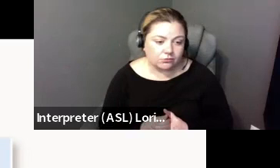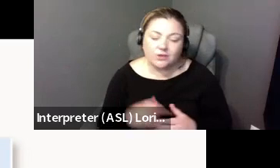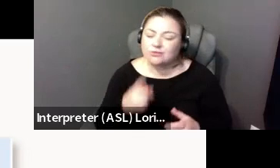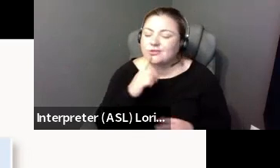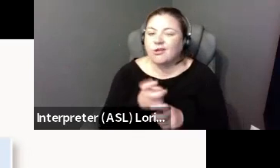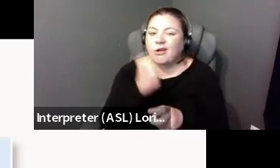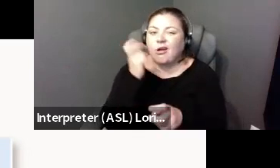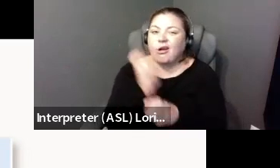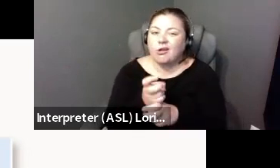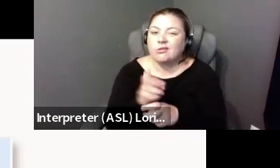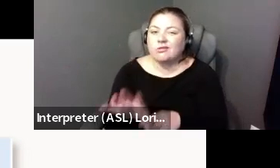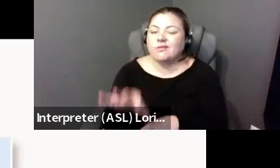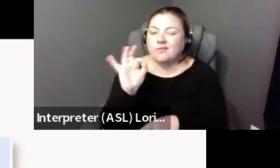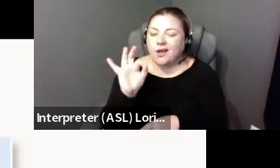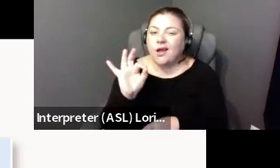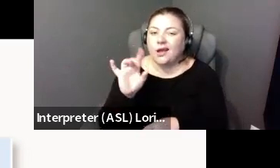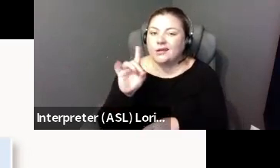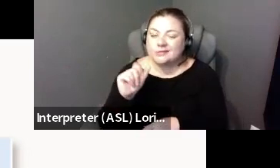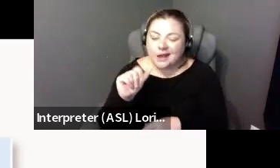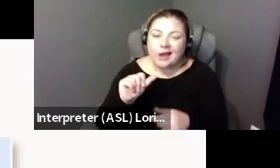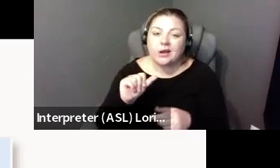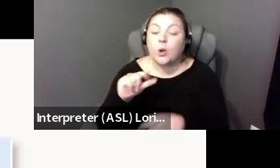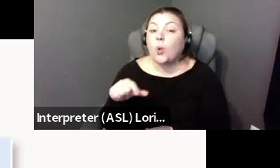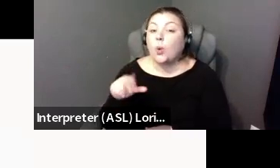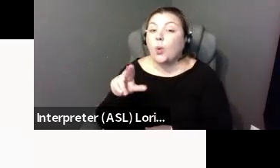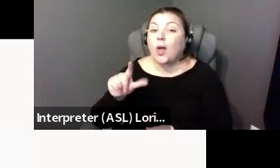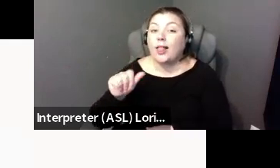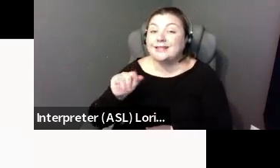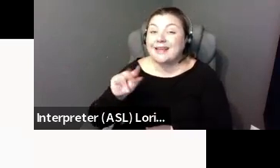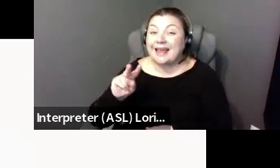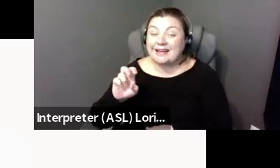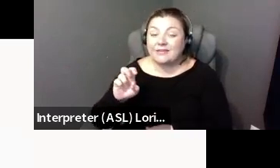sources, led to qualitative work to share those stories.